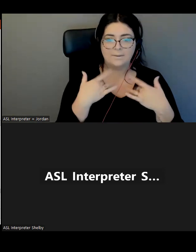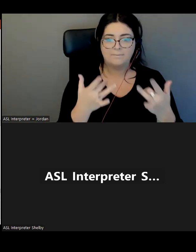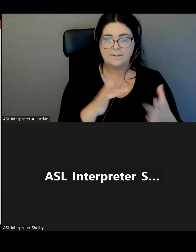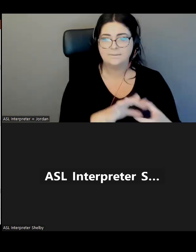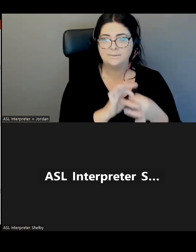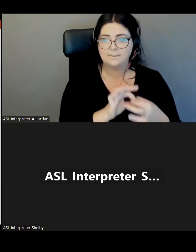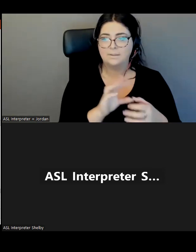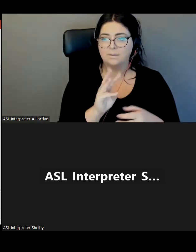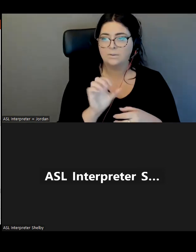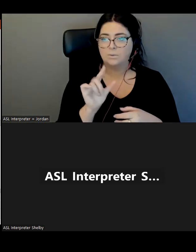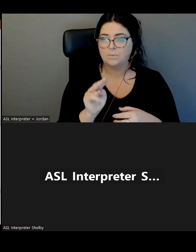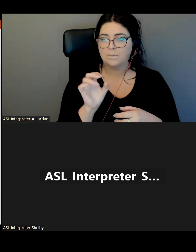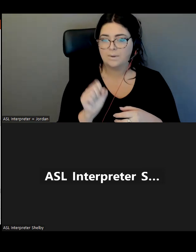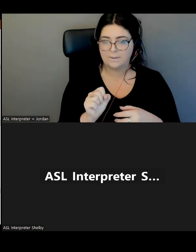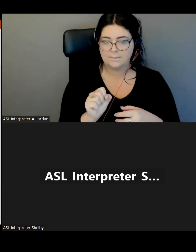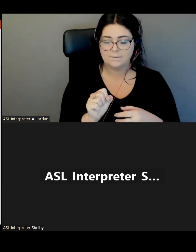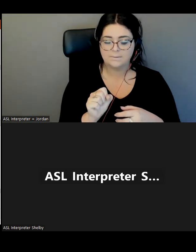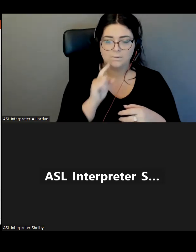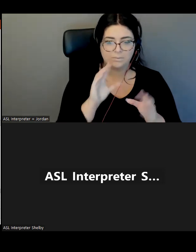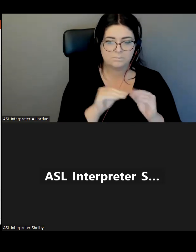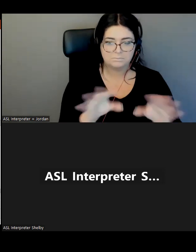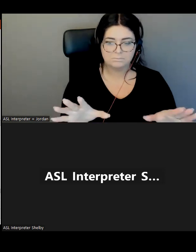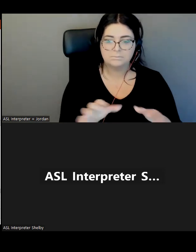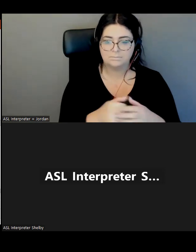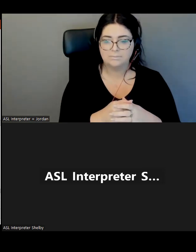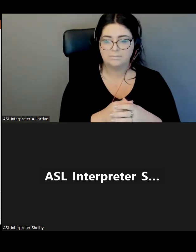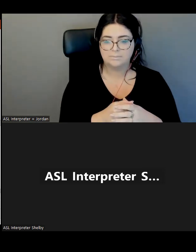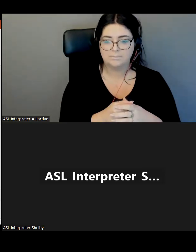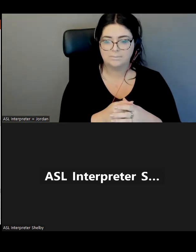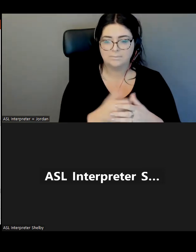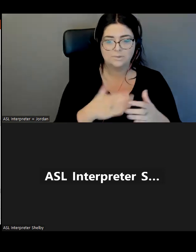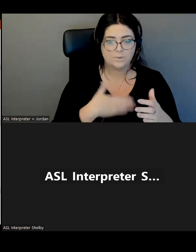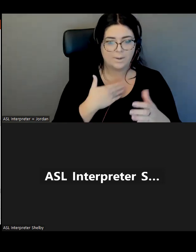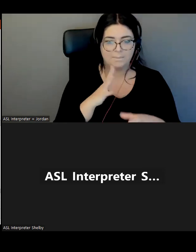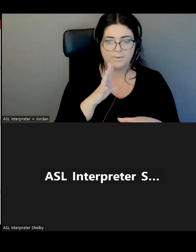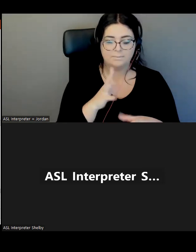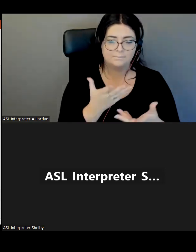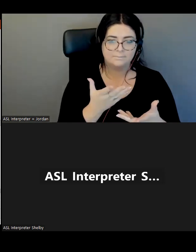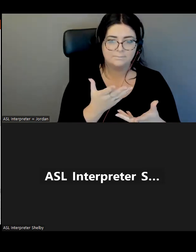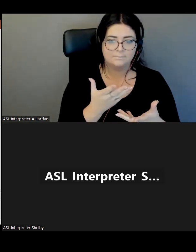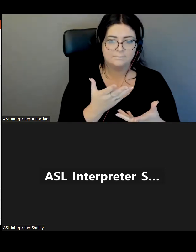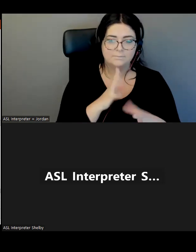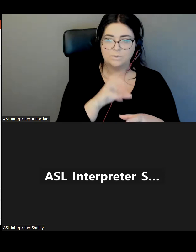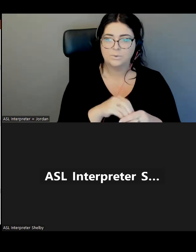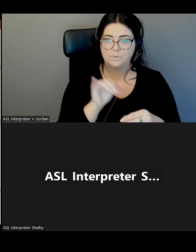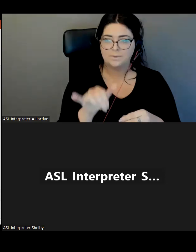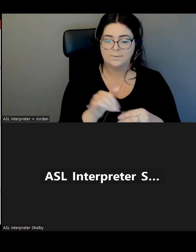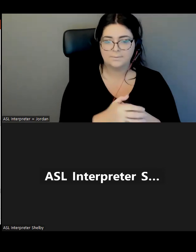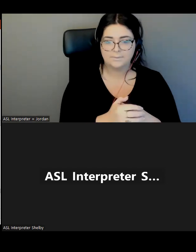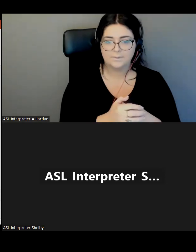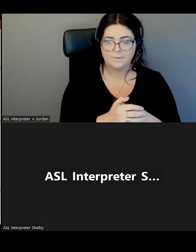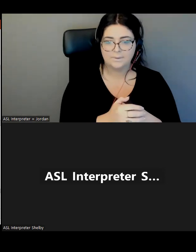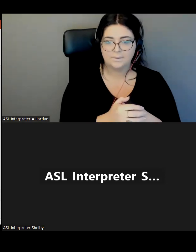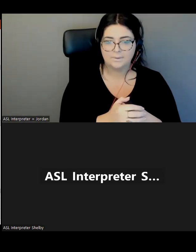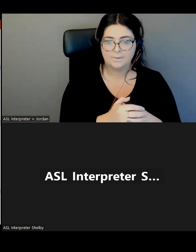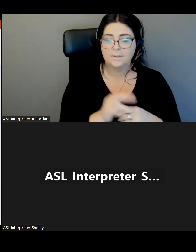promote and kind of spread the word within community, we would be happy to include some of that information in our newsletter. So